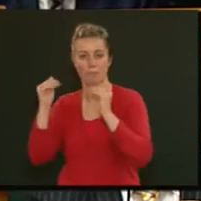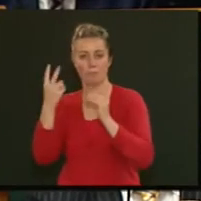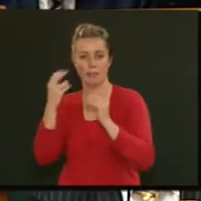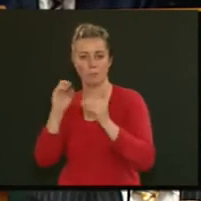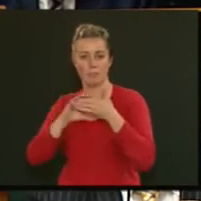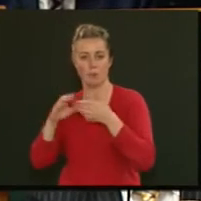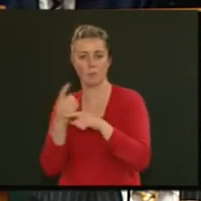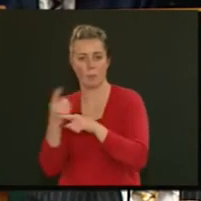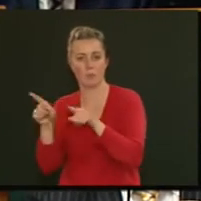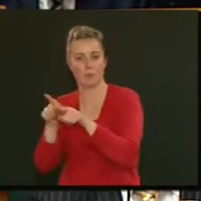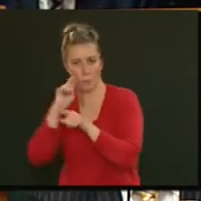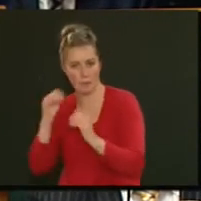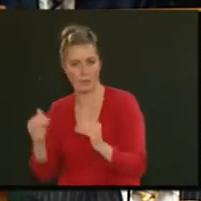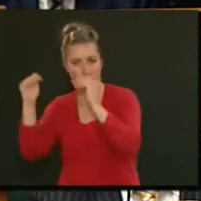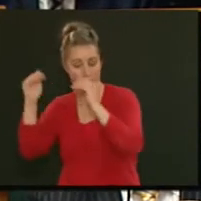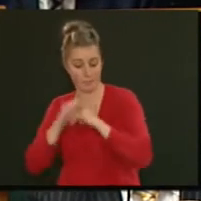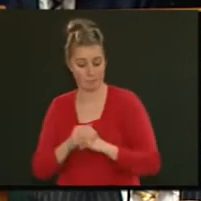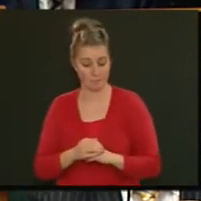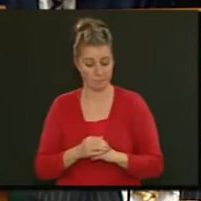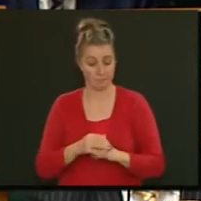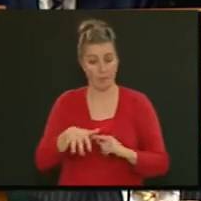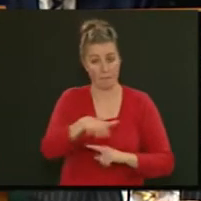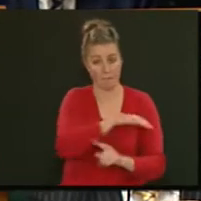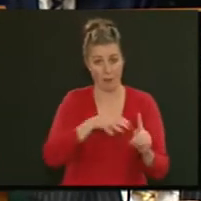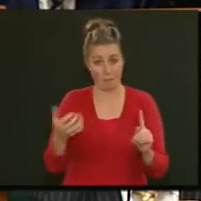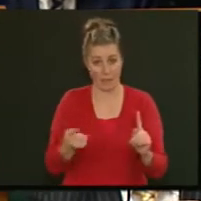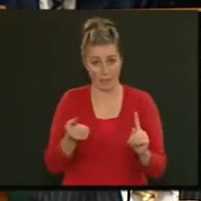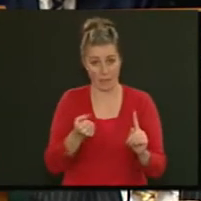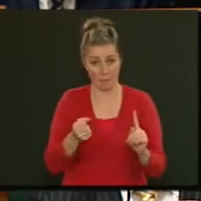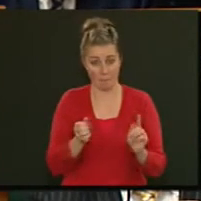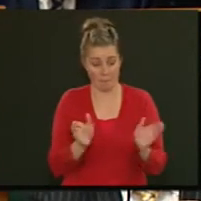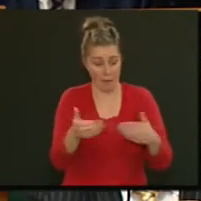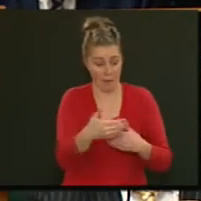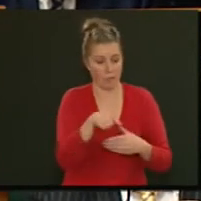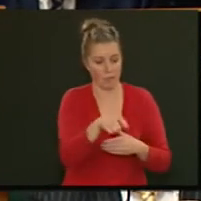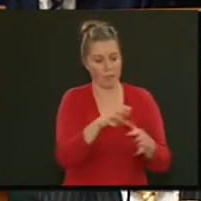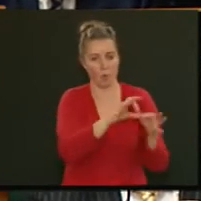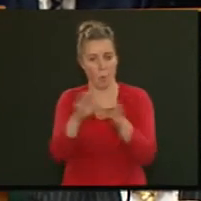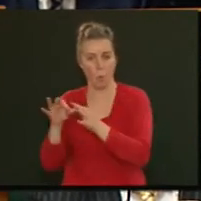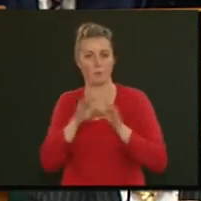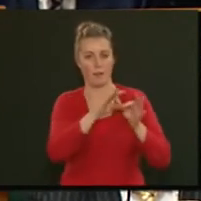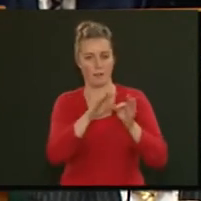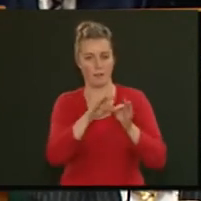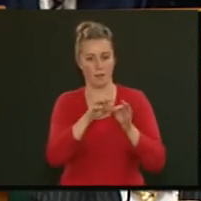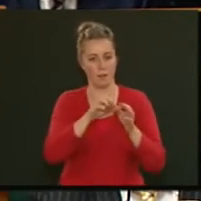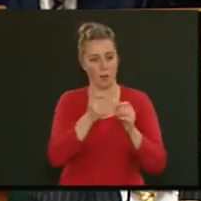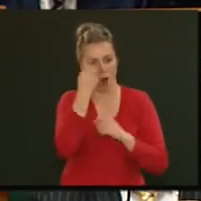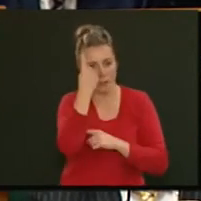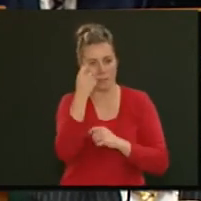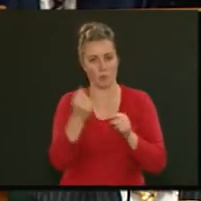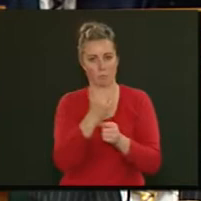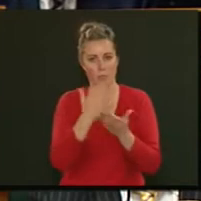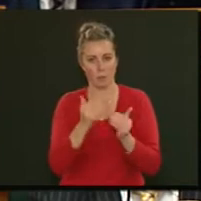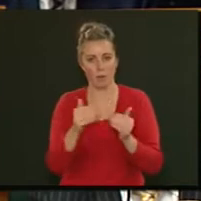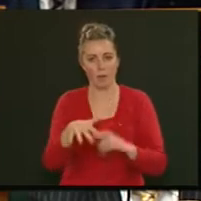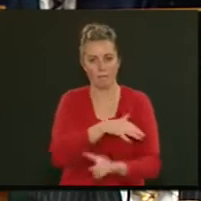week. The family incomes package is a coordinated set of measures to lift family incomes